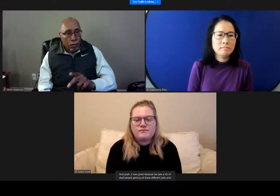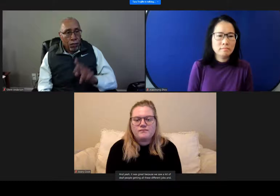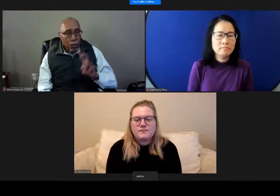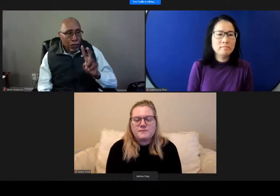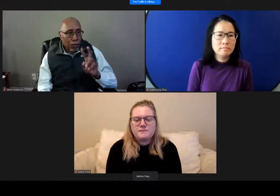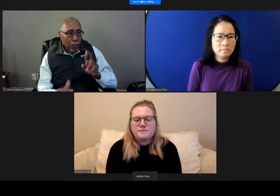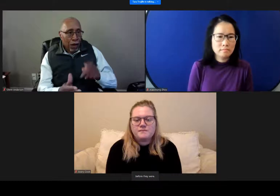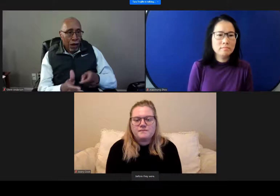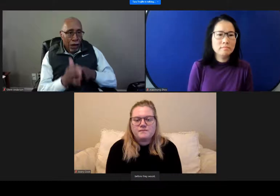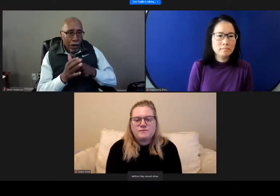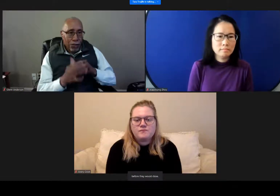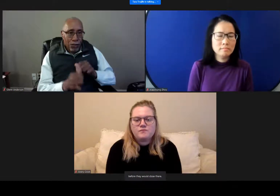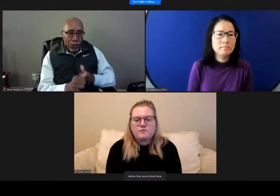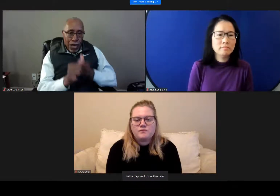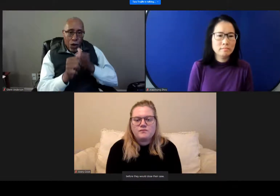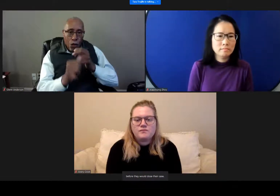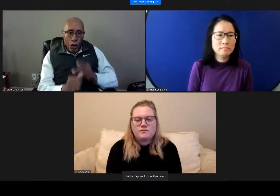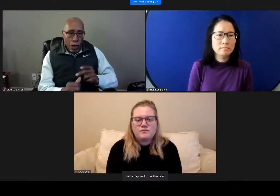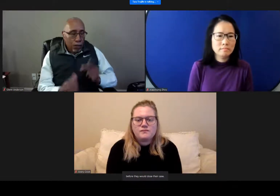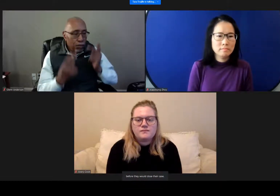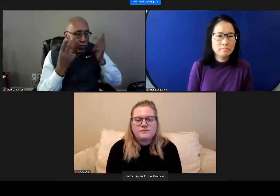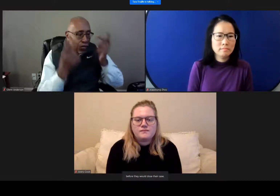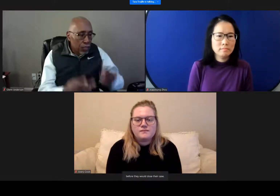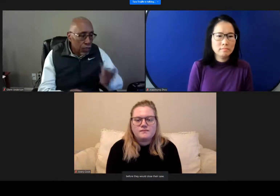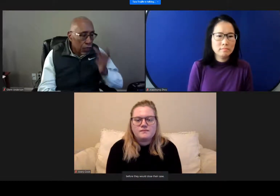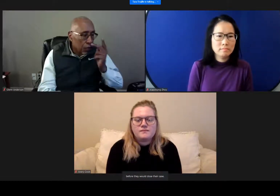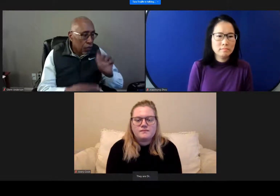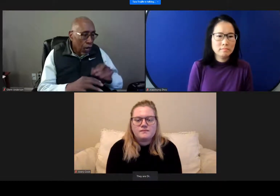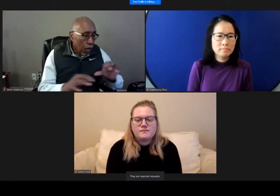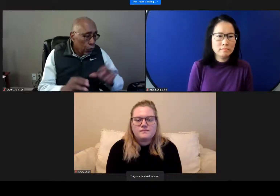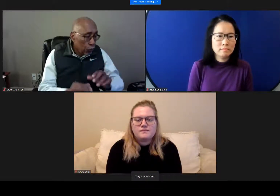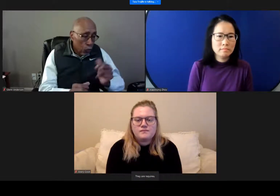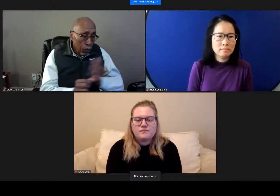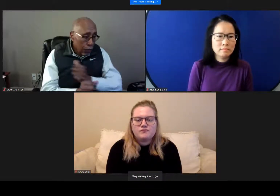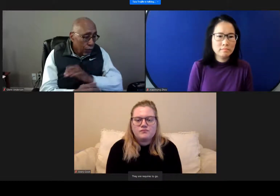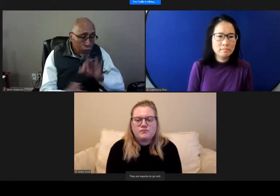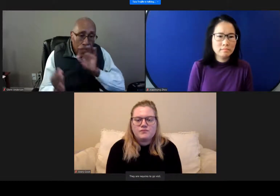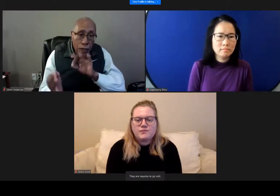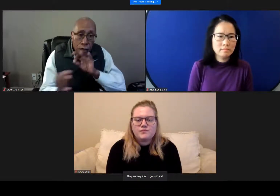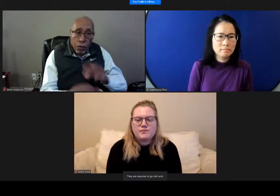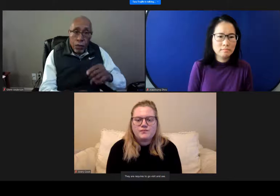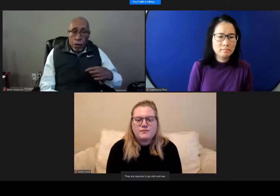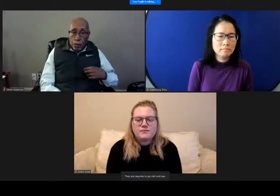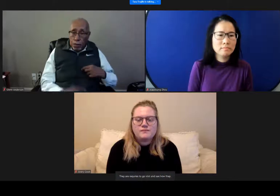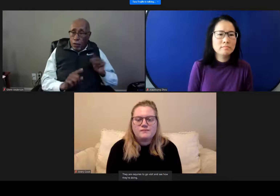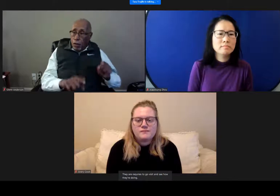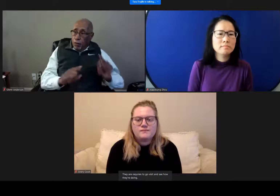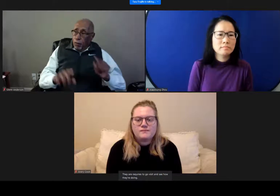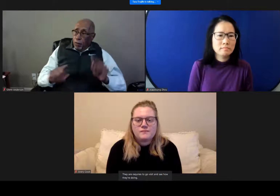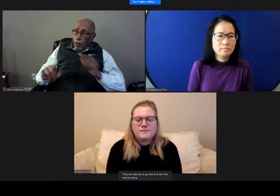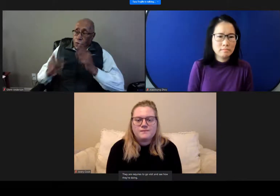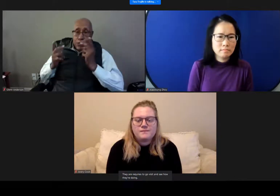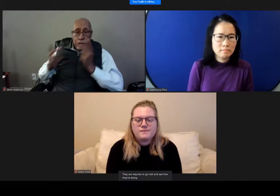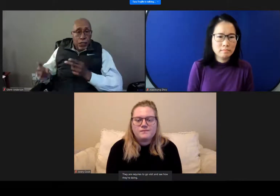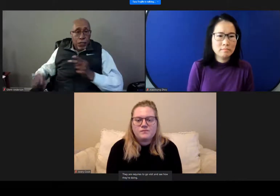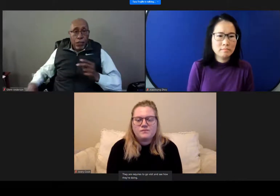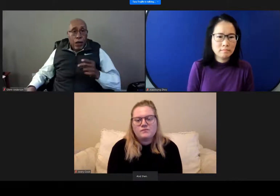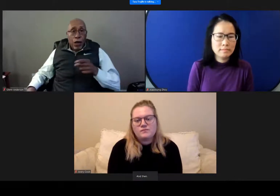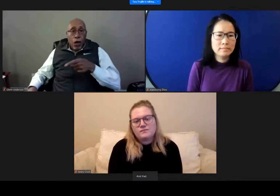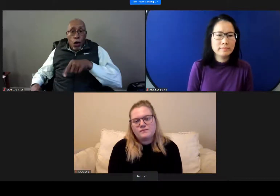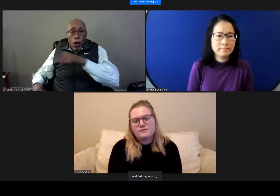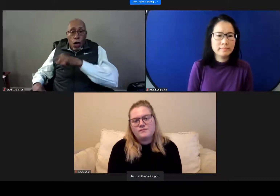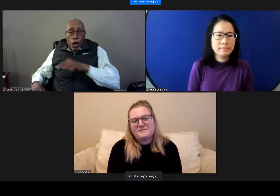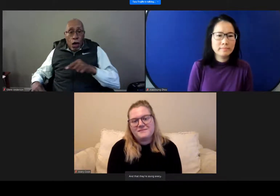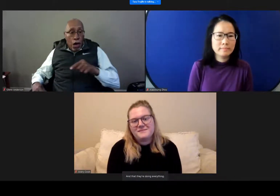before we would close their case, VR requires to go visit and see how they're doing and that they're